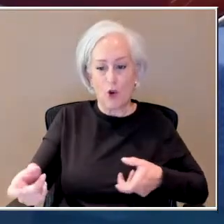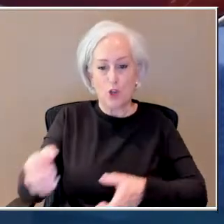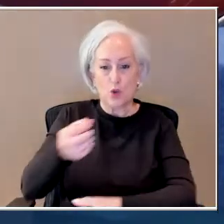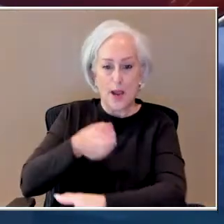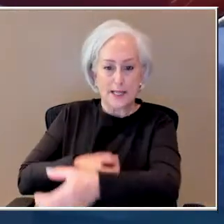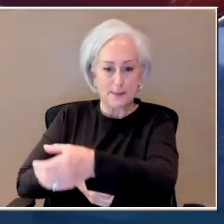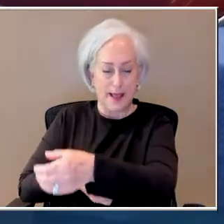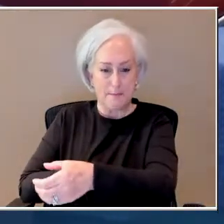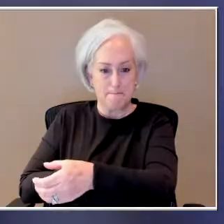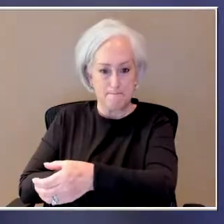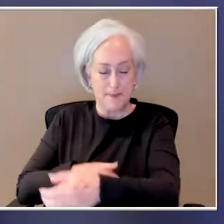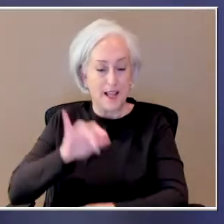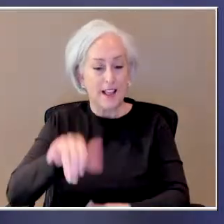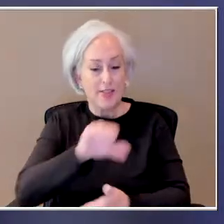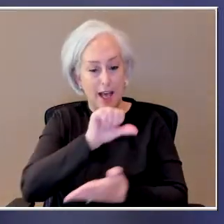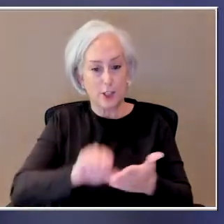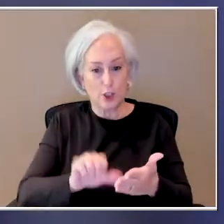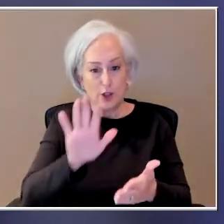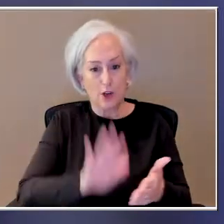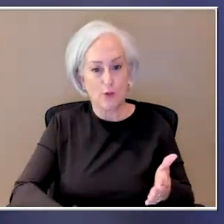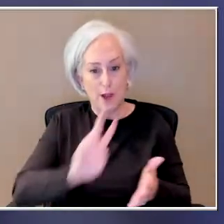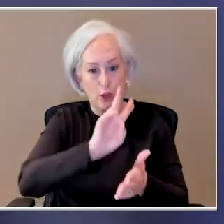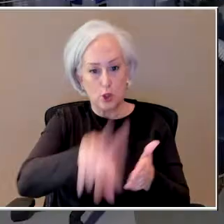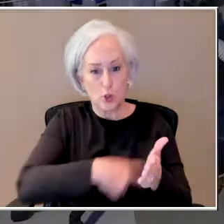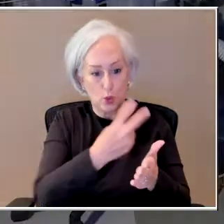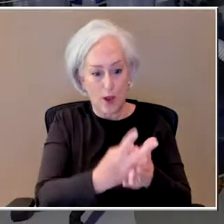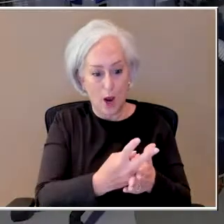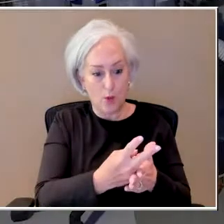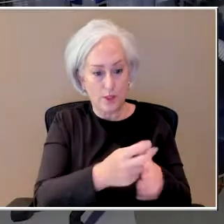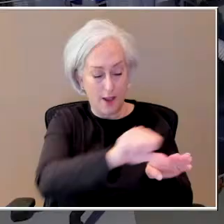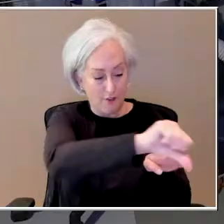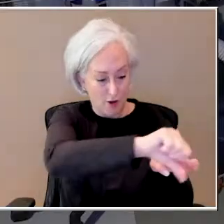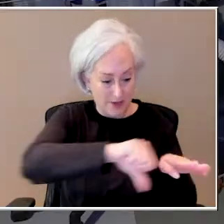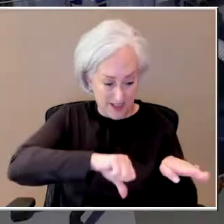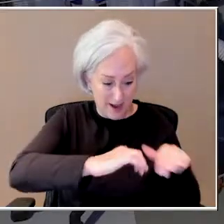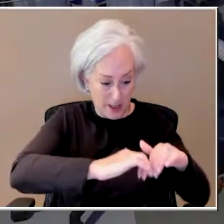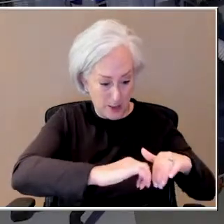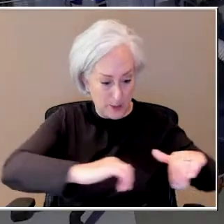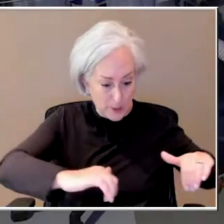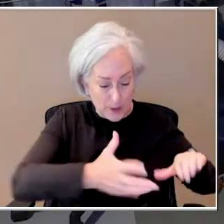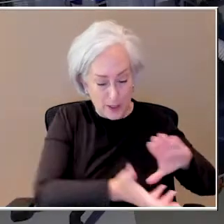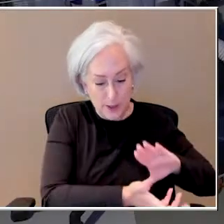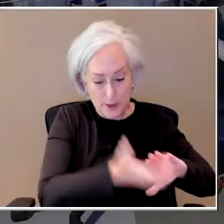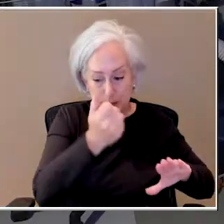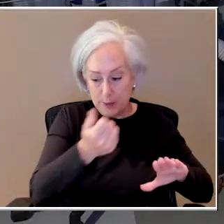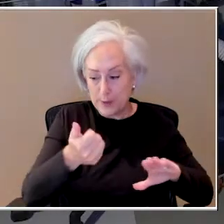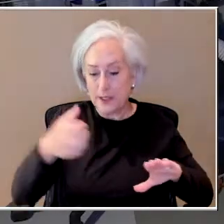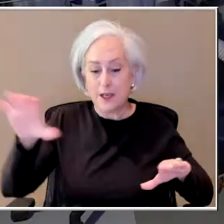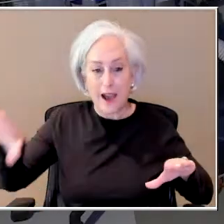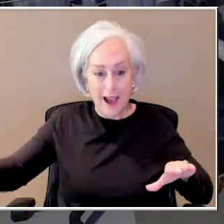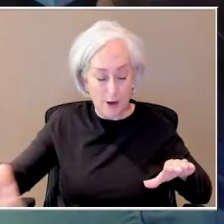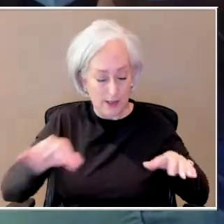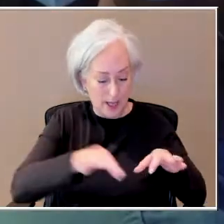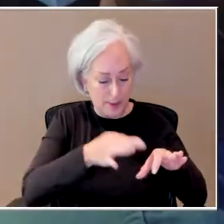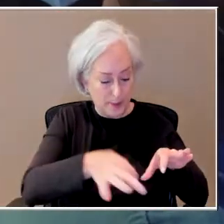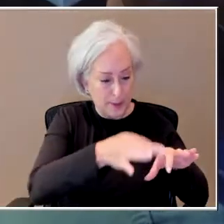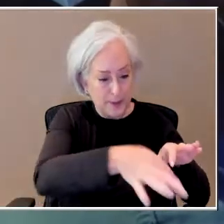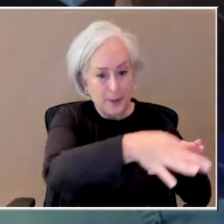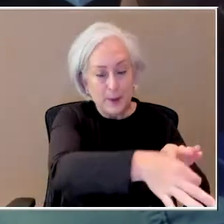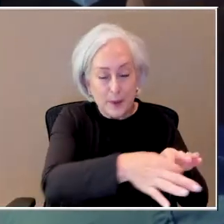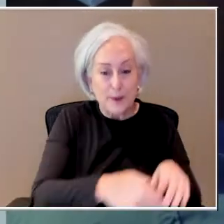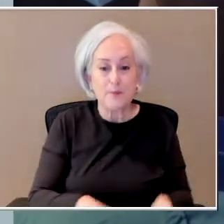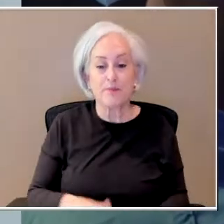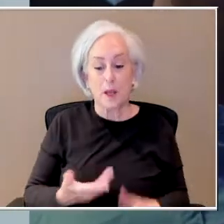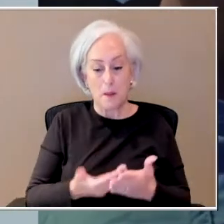about 2 hours from first cut to last stitch. But before he fully removes Mom's gift of life from her body, Dr. Coomer makes one